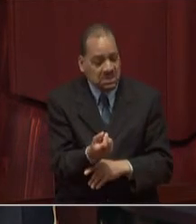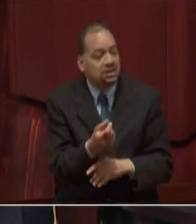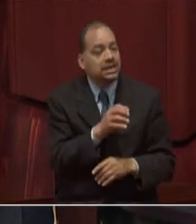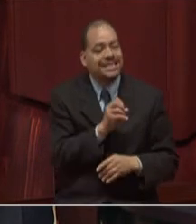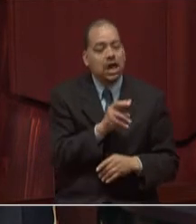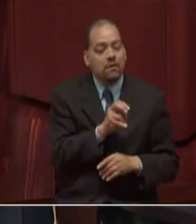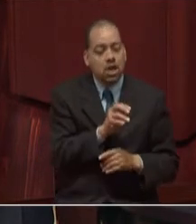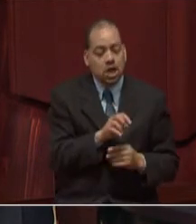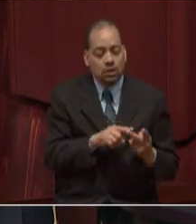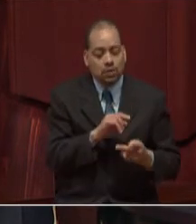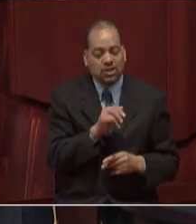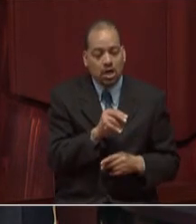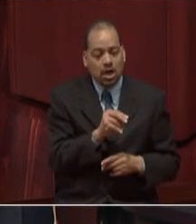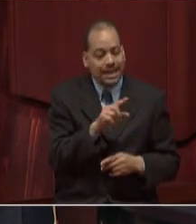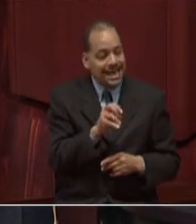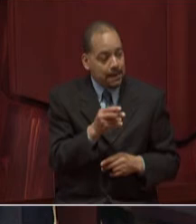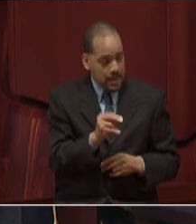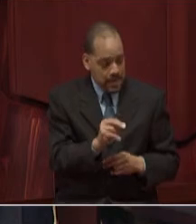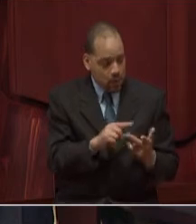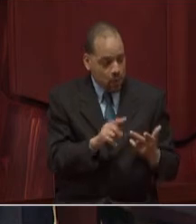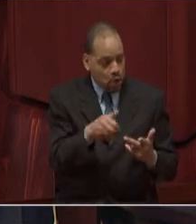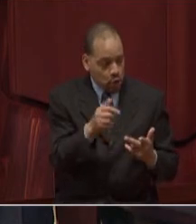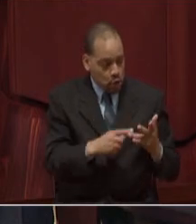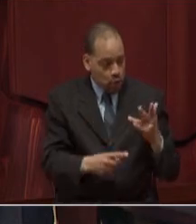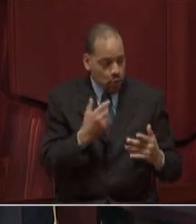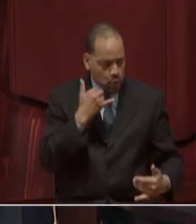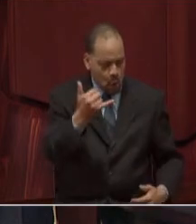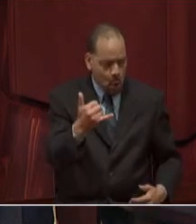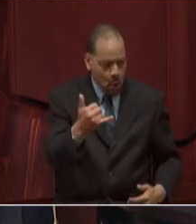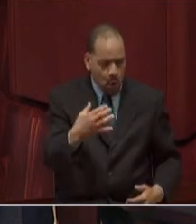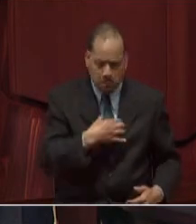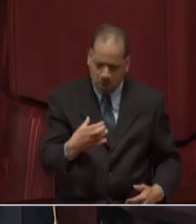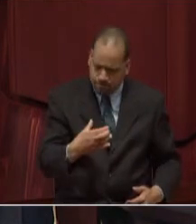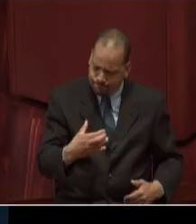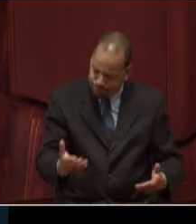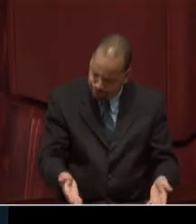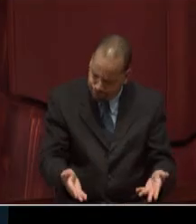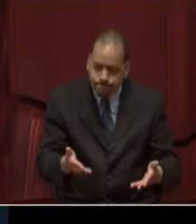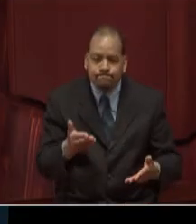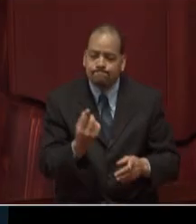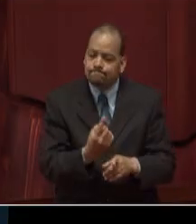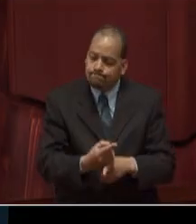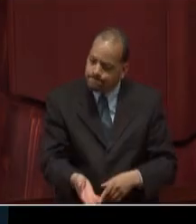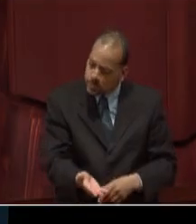Sonnenfeld or John Lehman or someone else. In short, it was a disciplined system. It was a